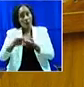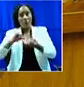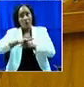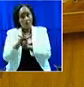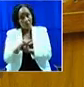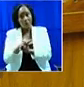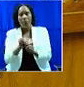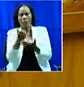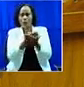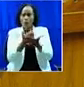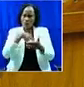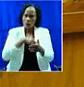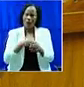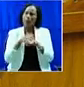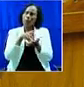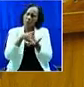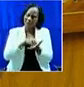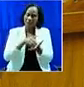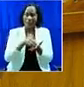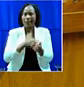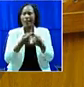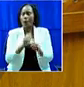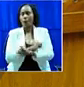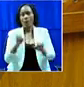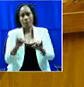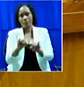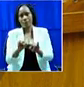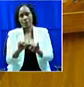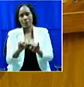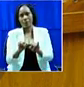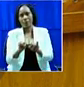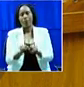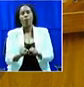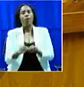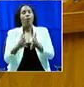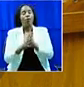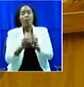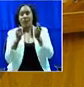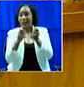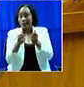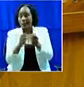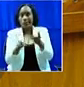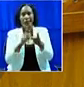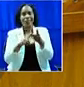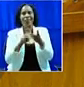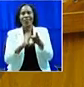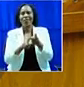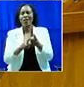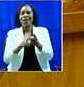employment, to livelihoods, to public finances, and to state-owned enterprises has been